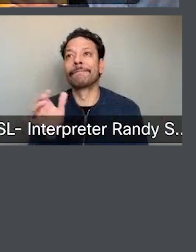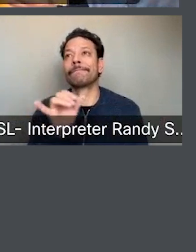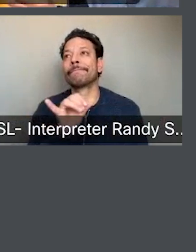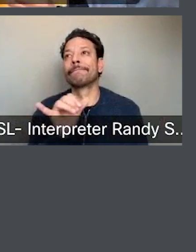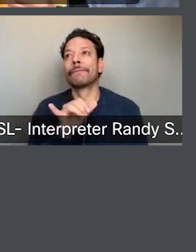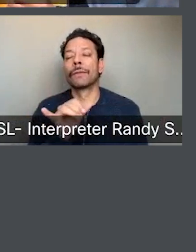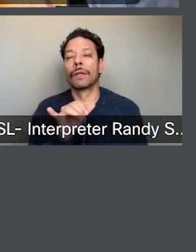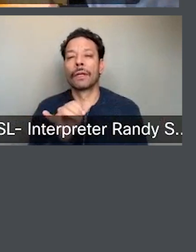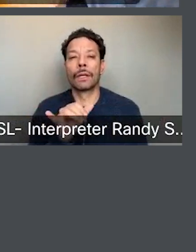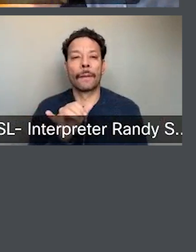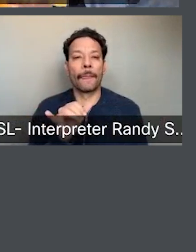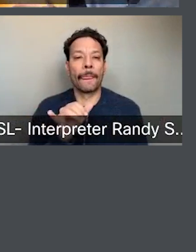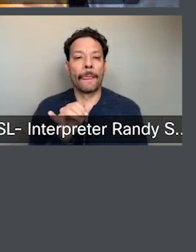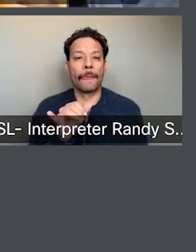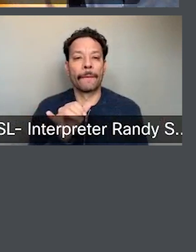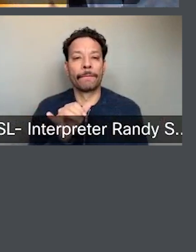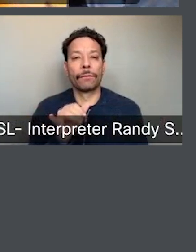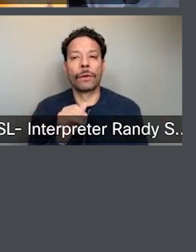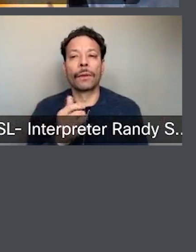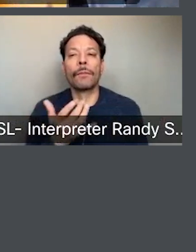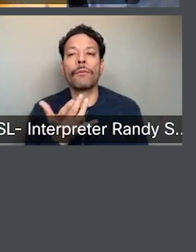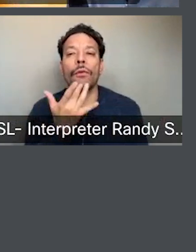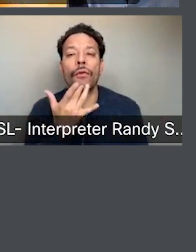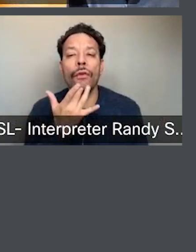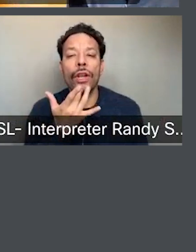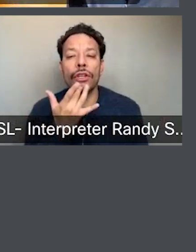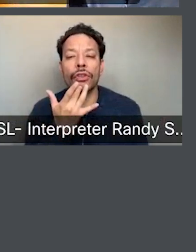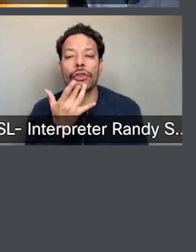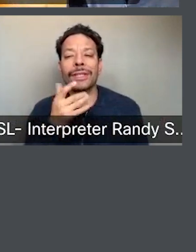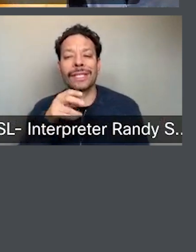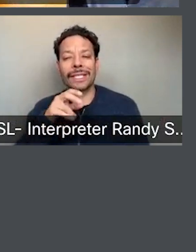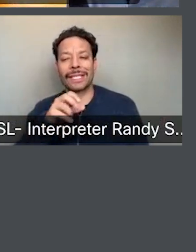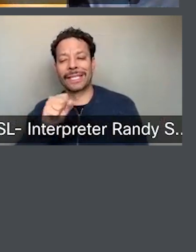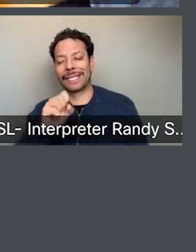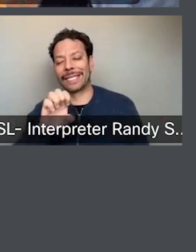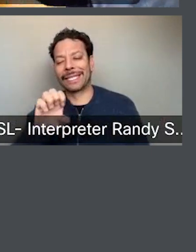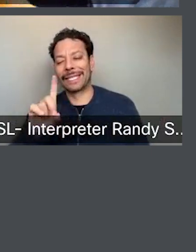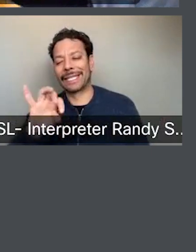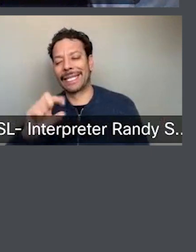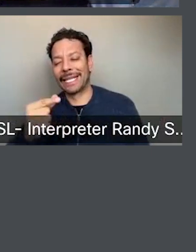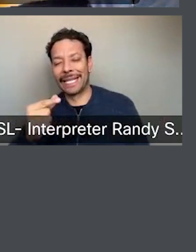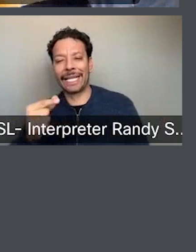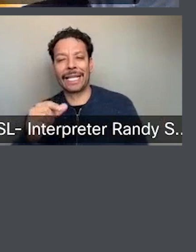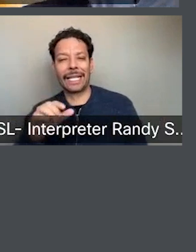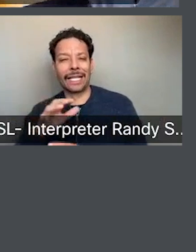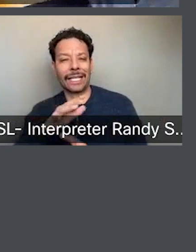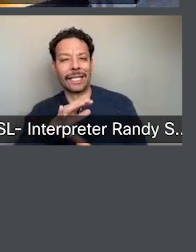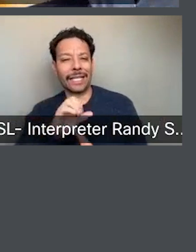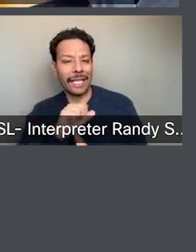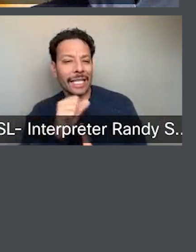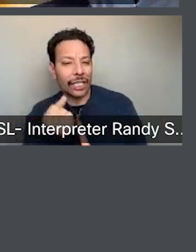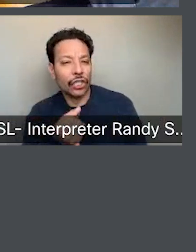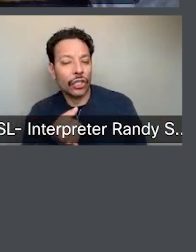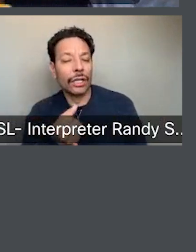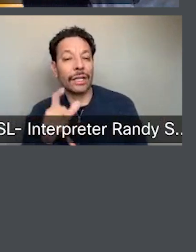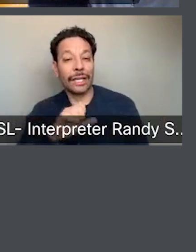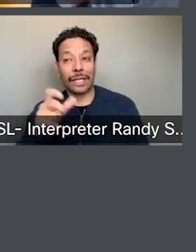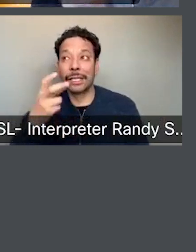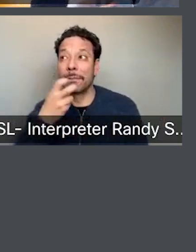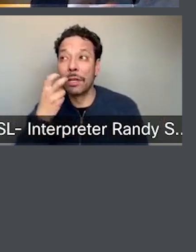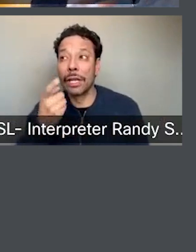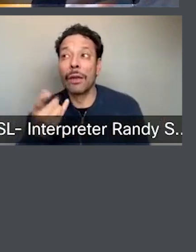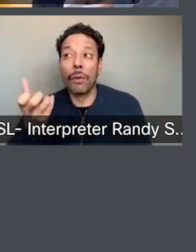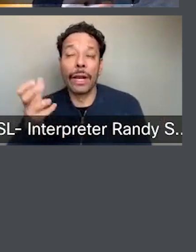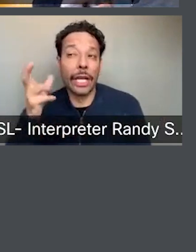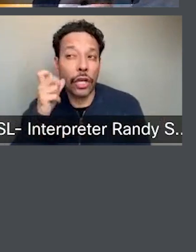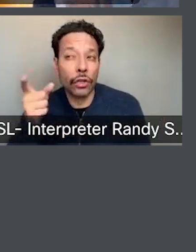preferential seating condition. In other words, the speech they want to hear is